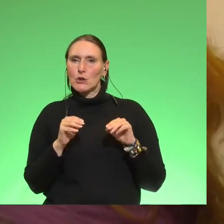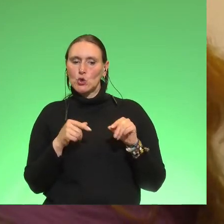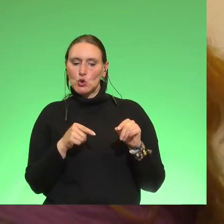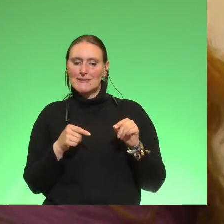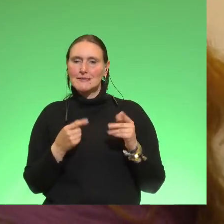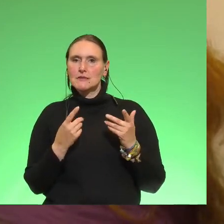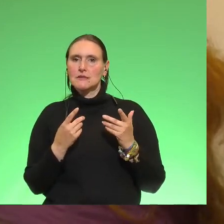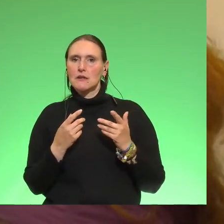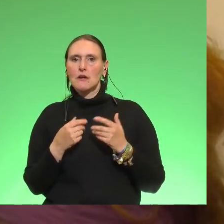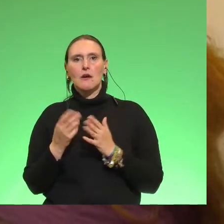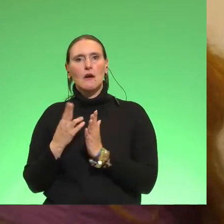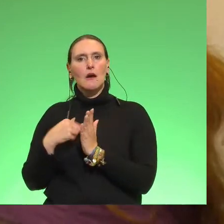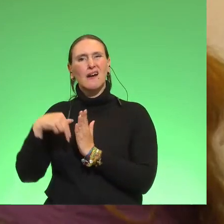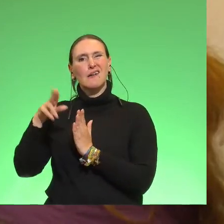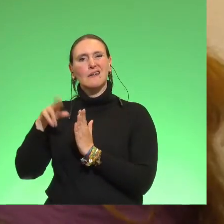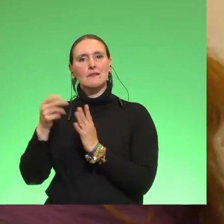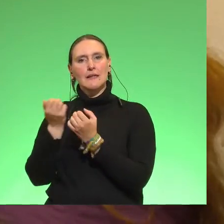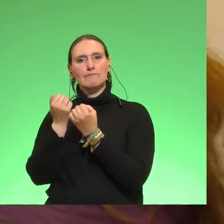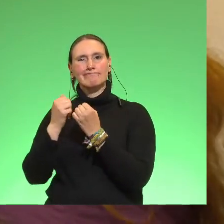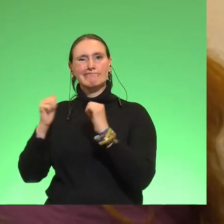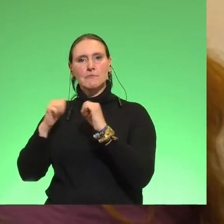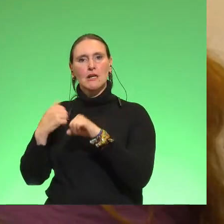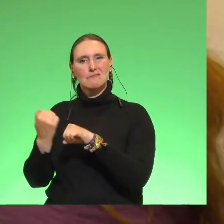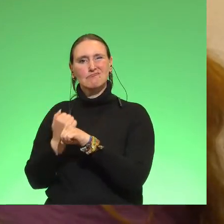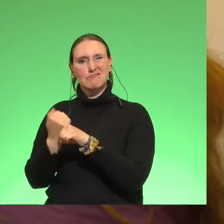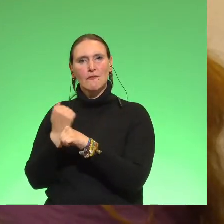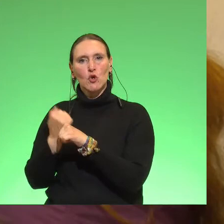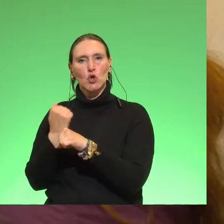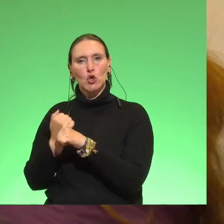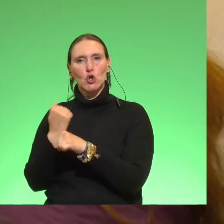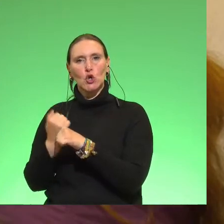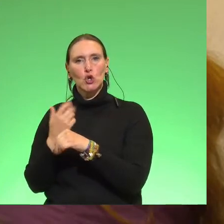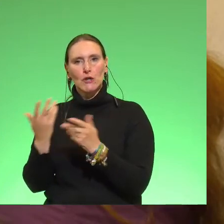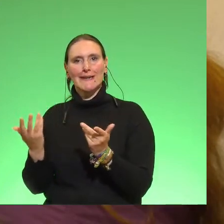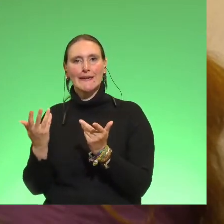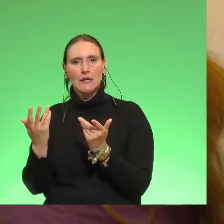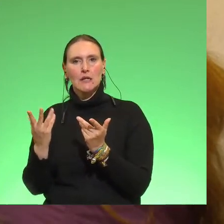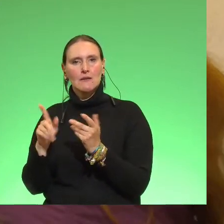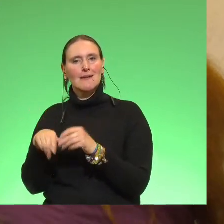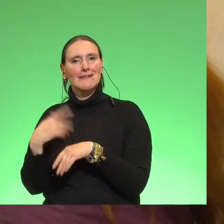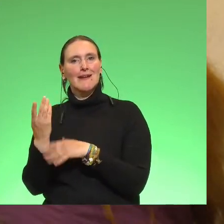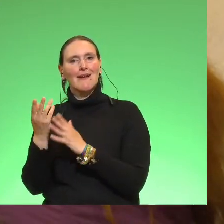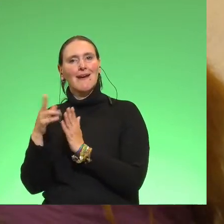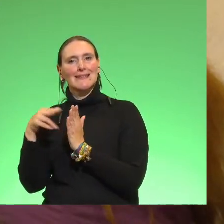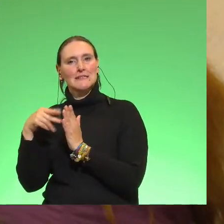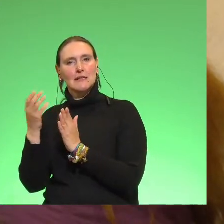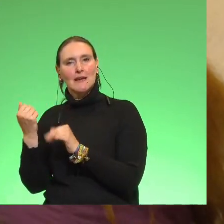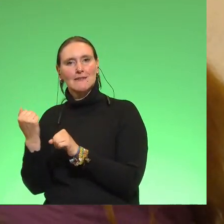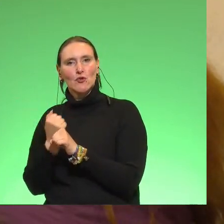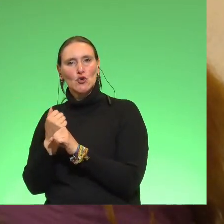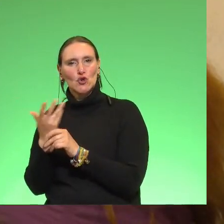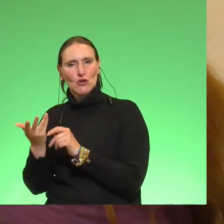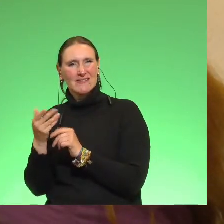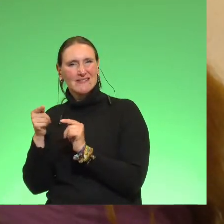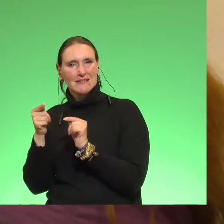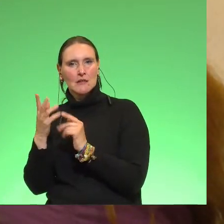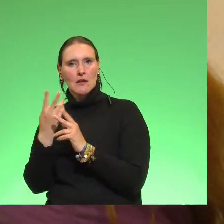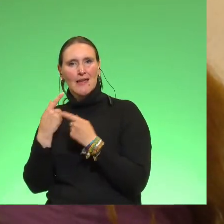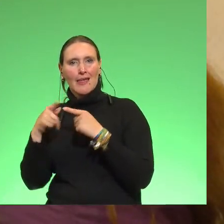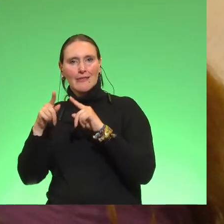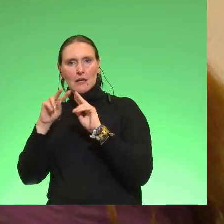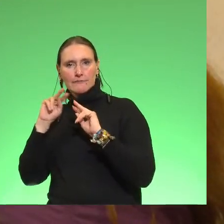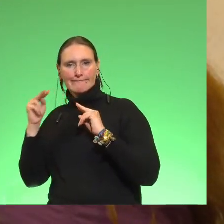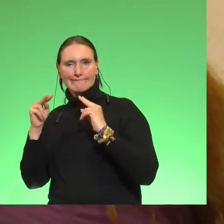labor or artistic work, if you say it that way. And, you know, like